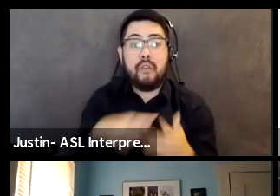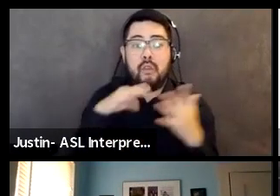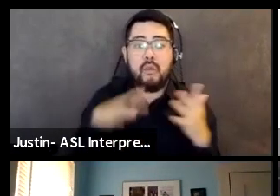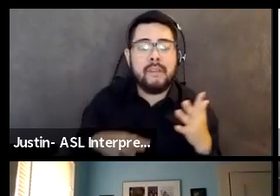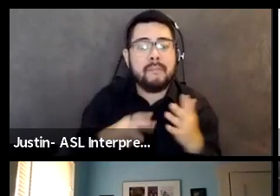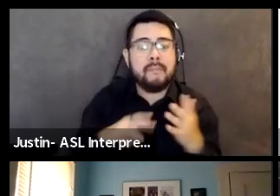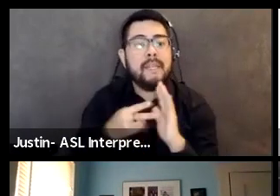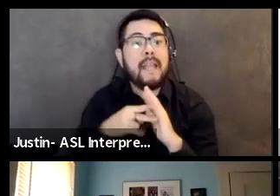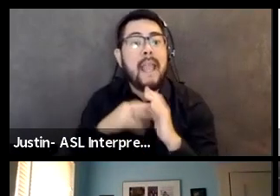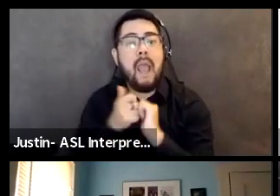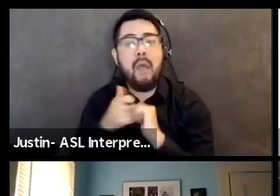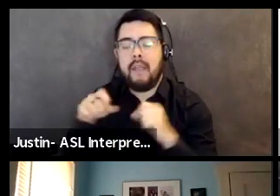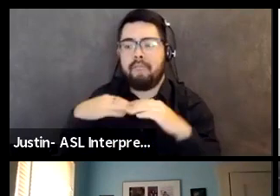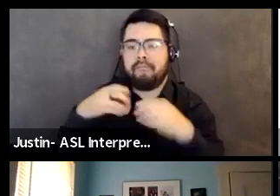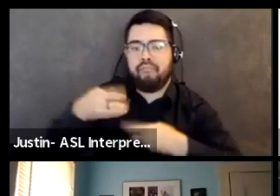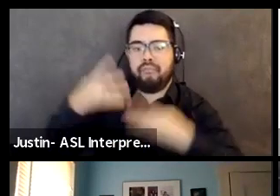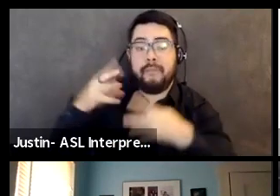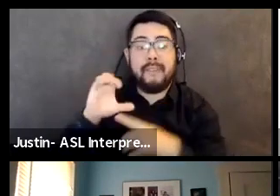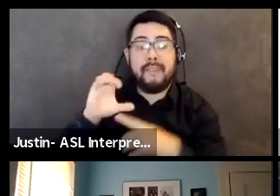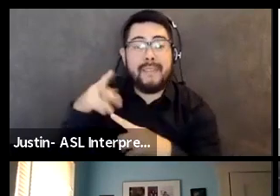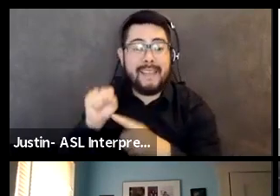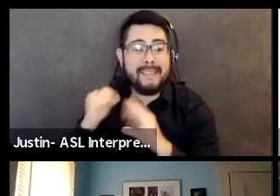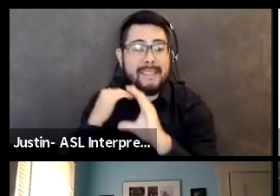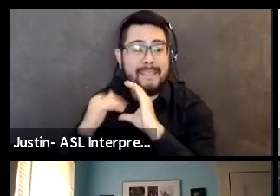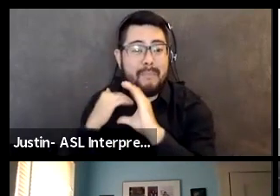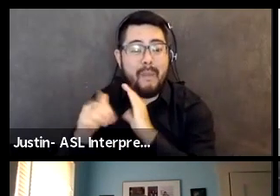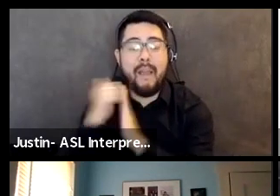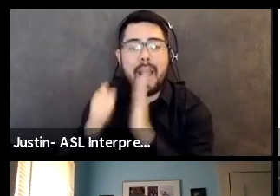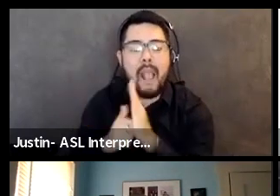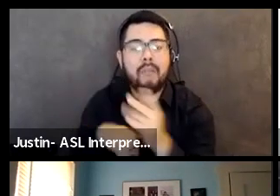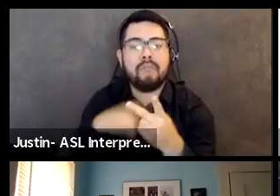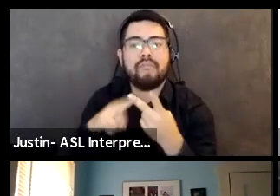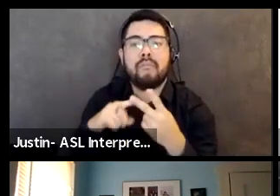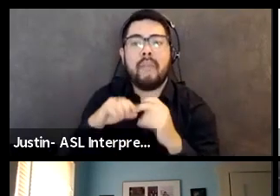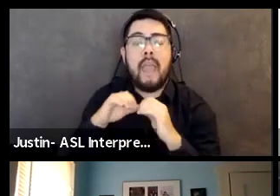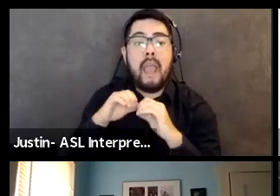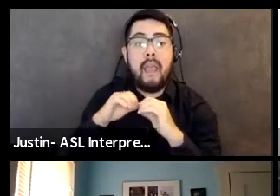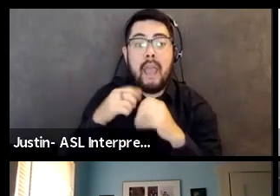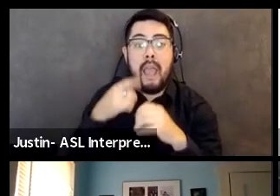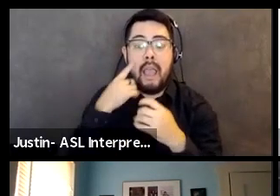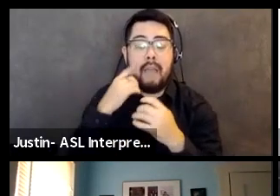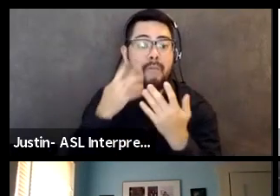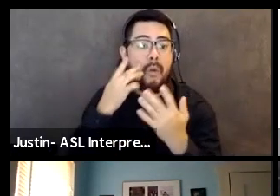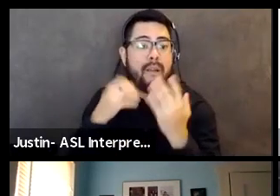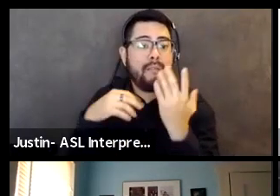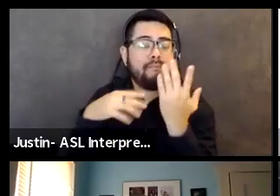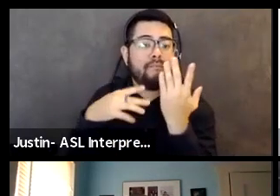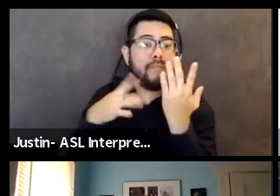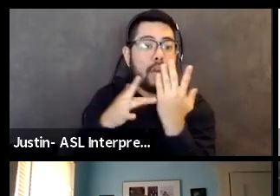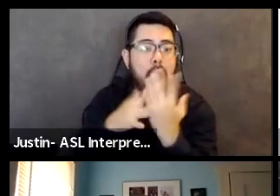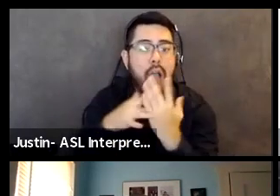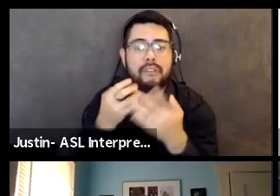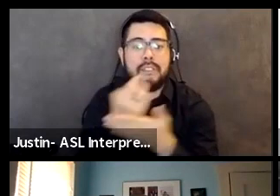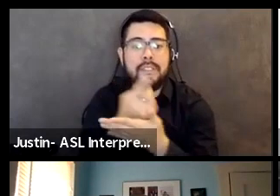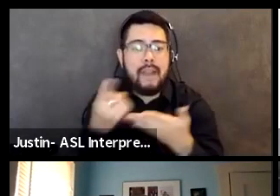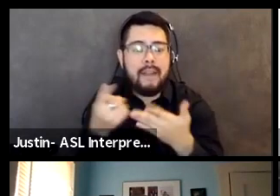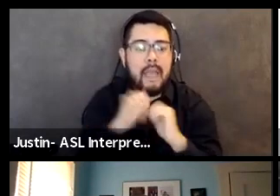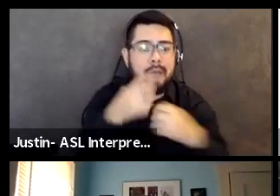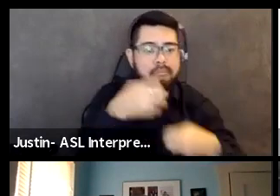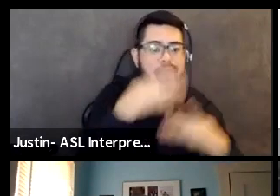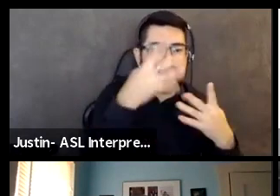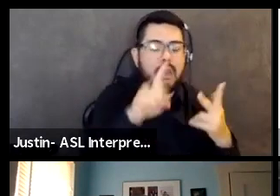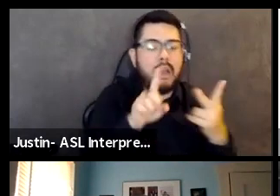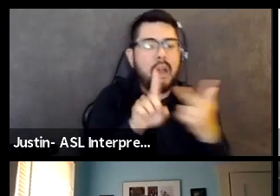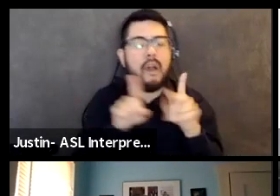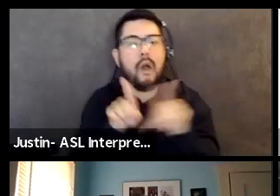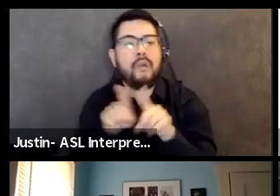to access their cps email account to how to obtain computing devices and access high-speed internet at no